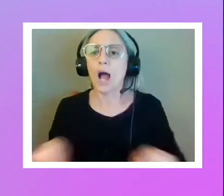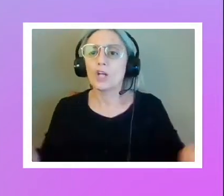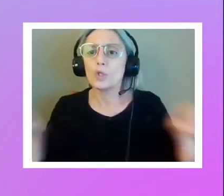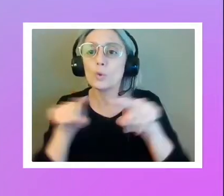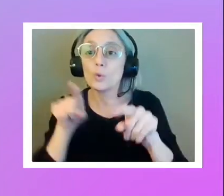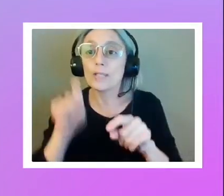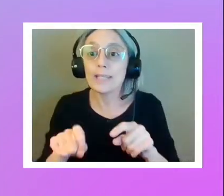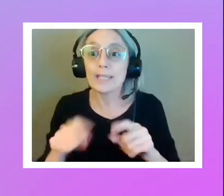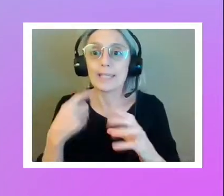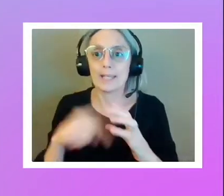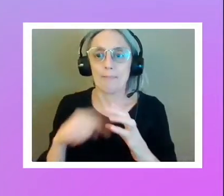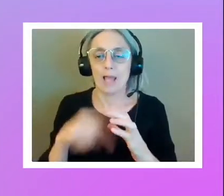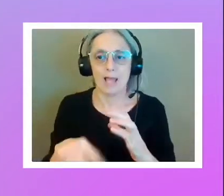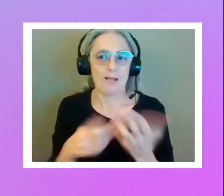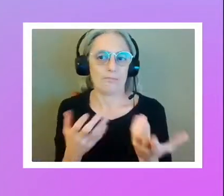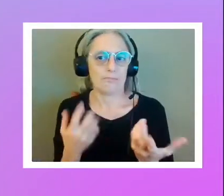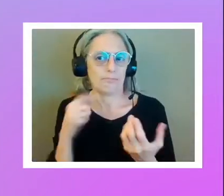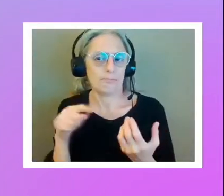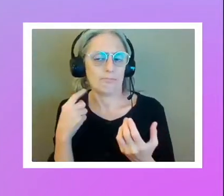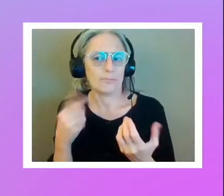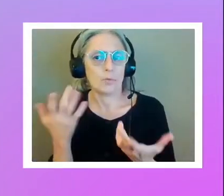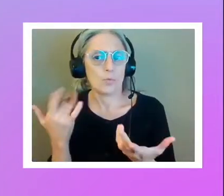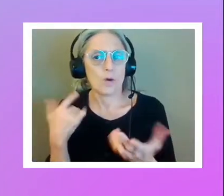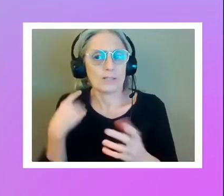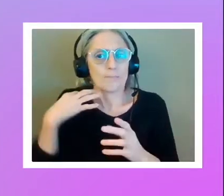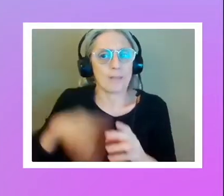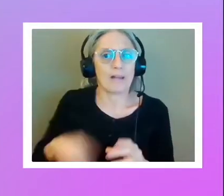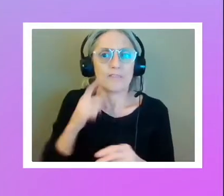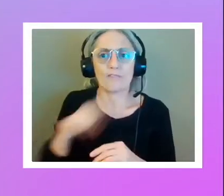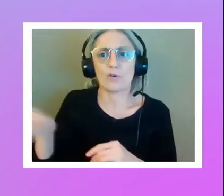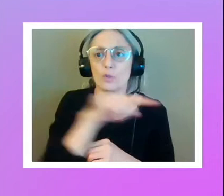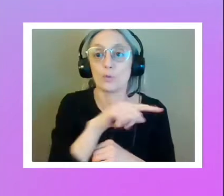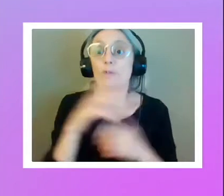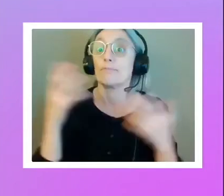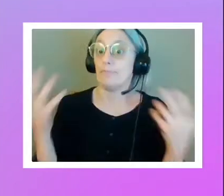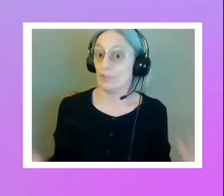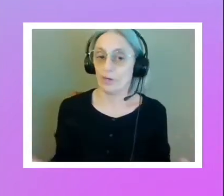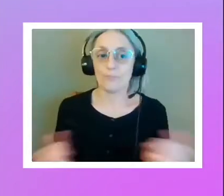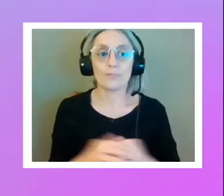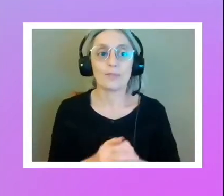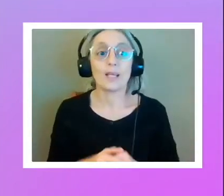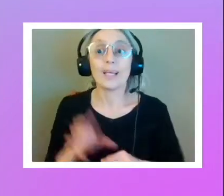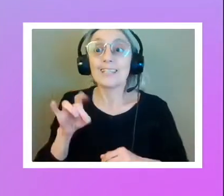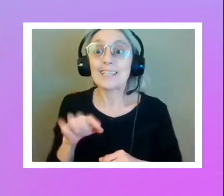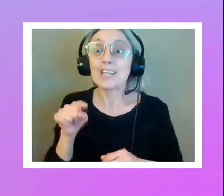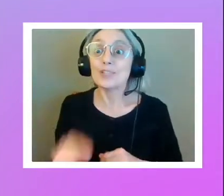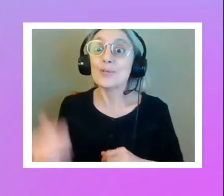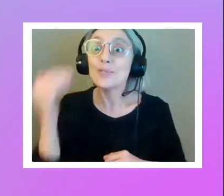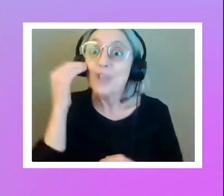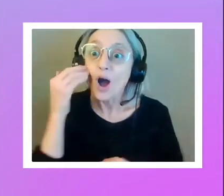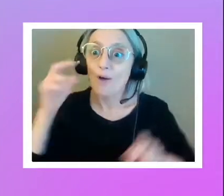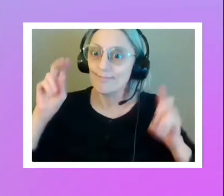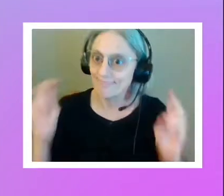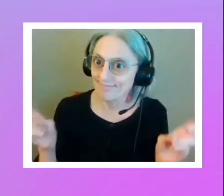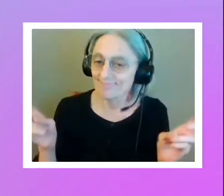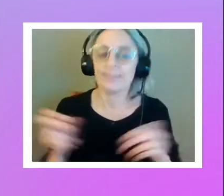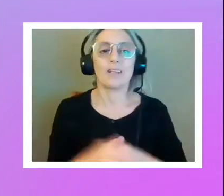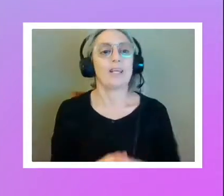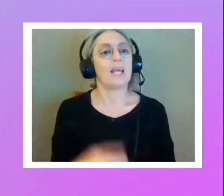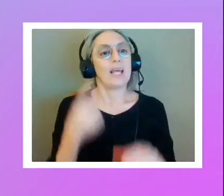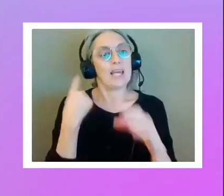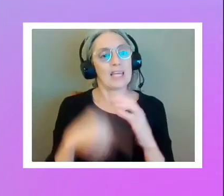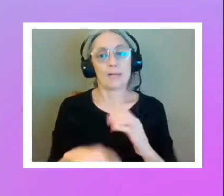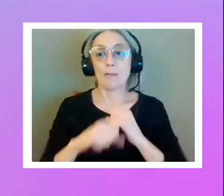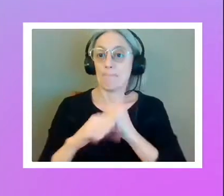much and why they benefit you so well. So, did you know that according to an email marketer study,